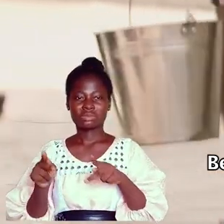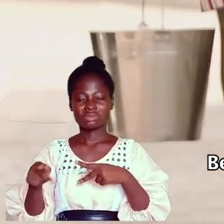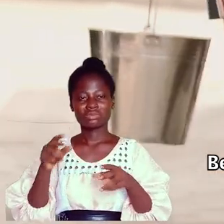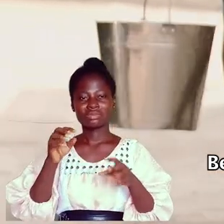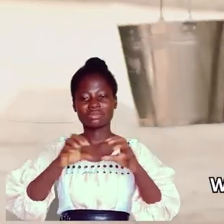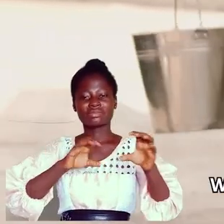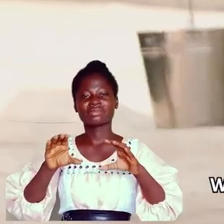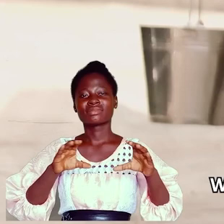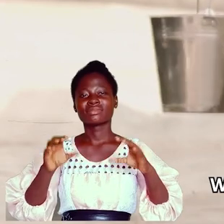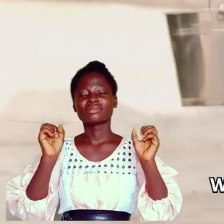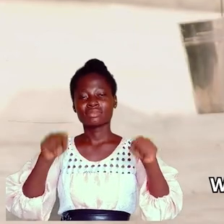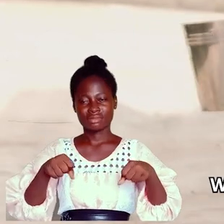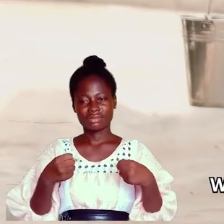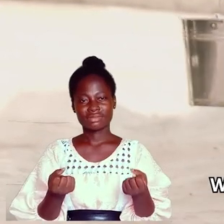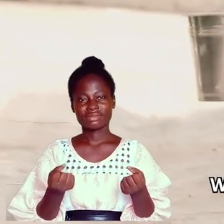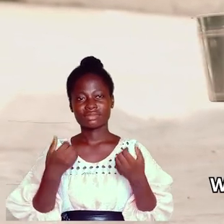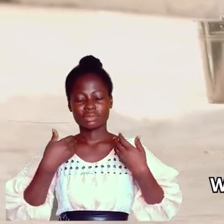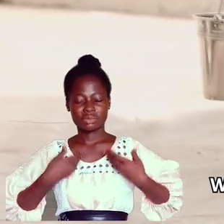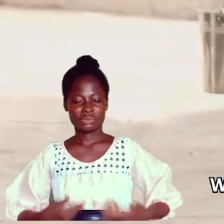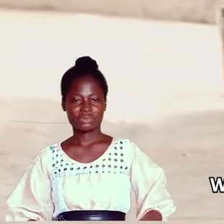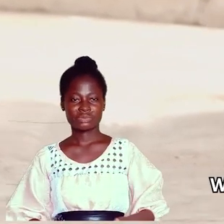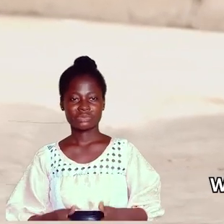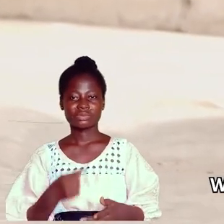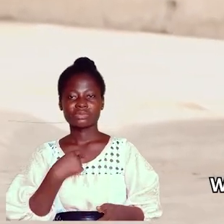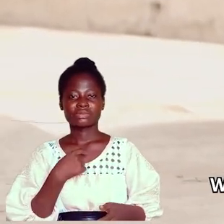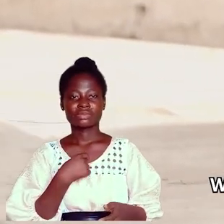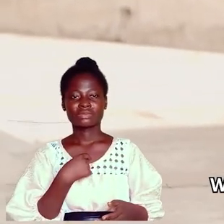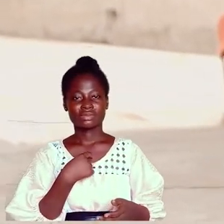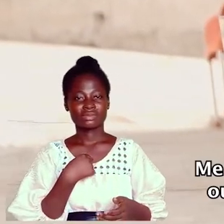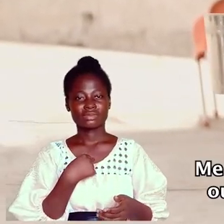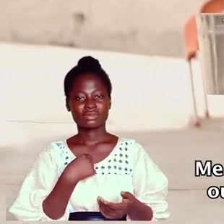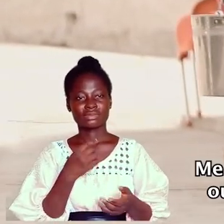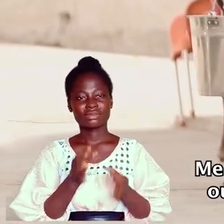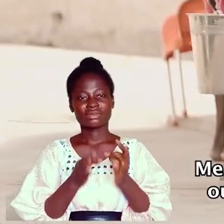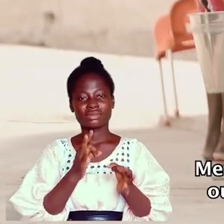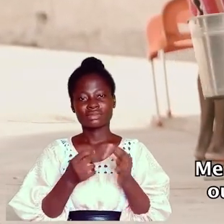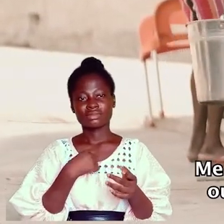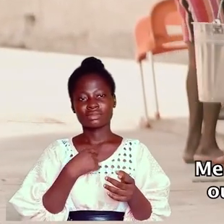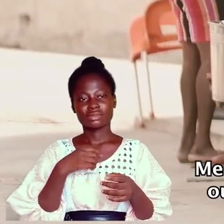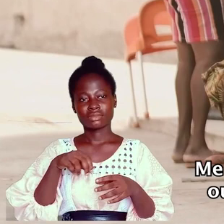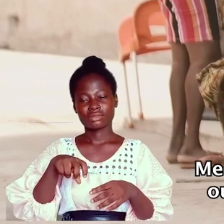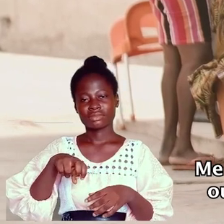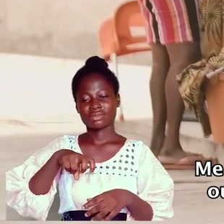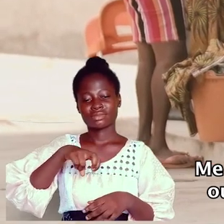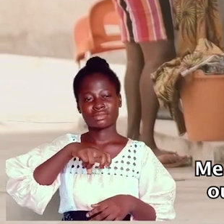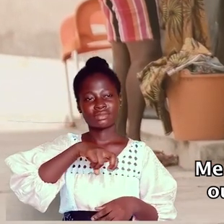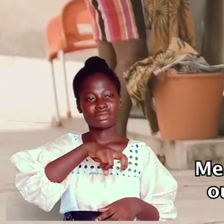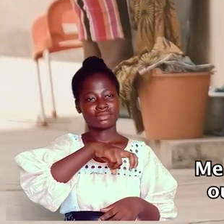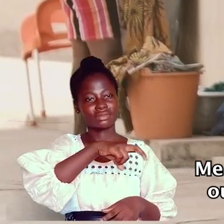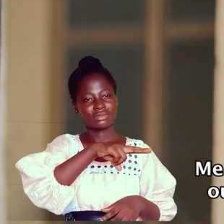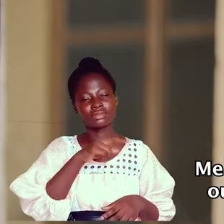a human being. What the normal person can do, you can also do it. Me, for instance, apart from my sight,